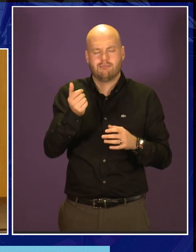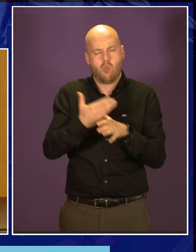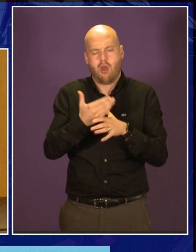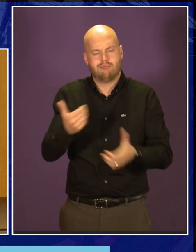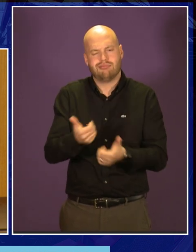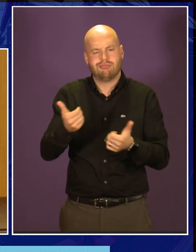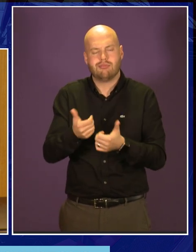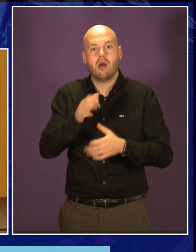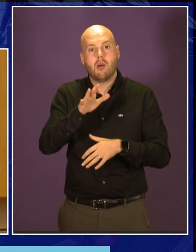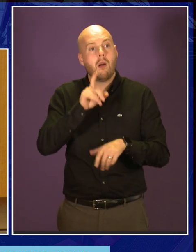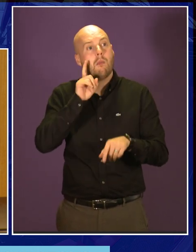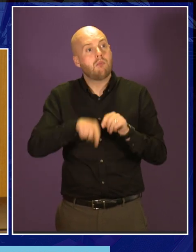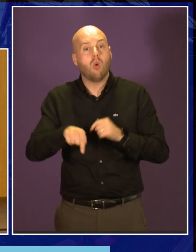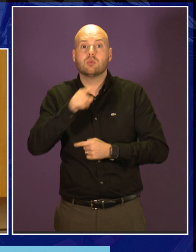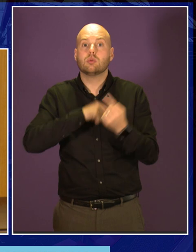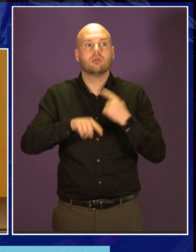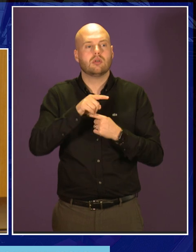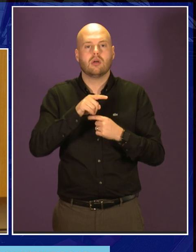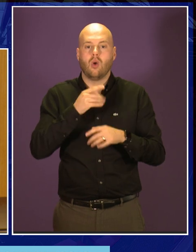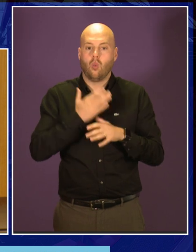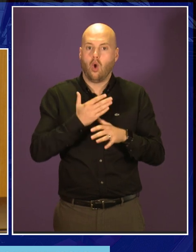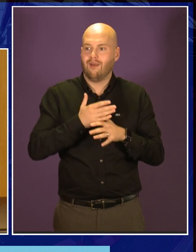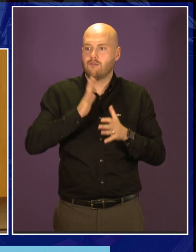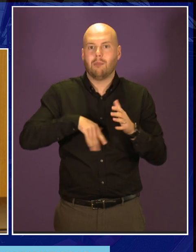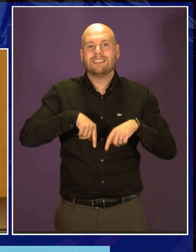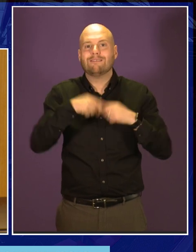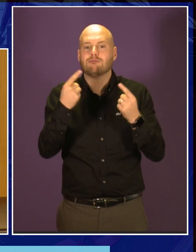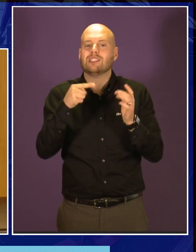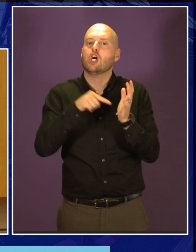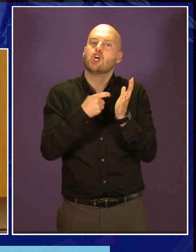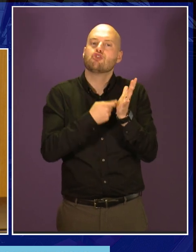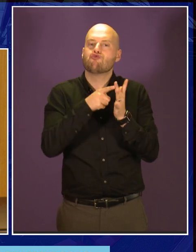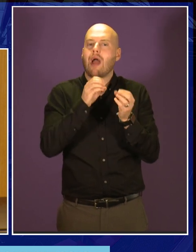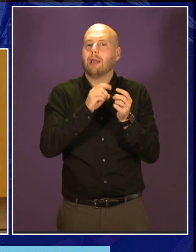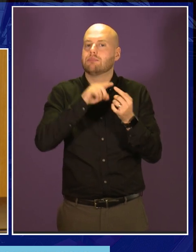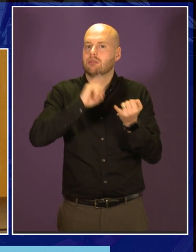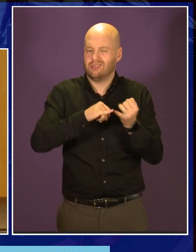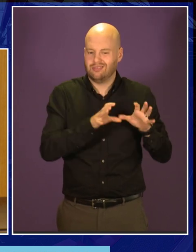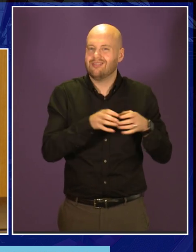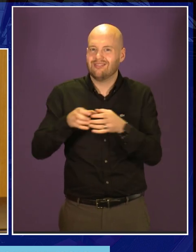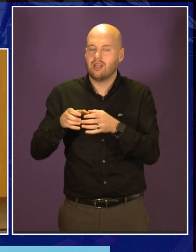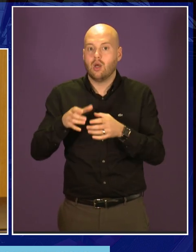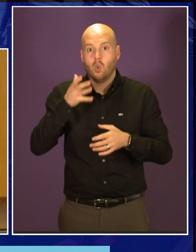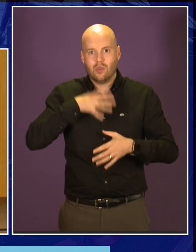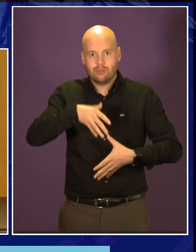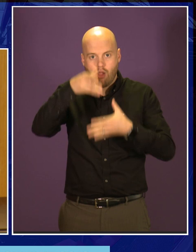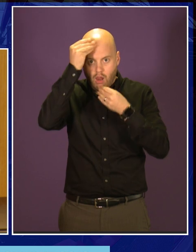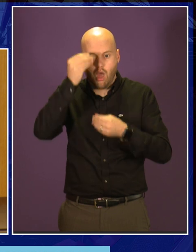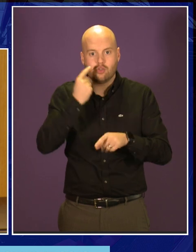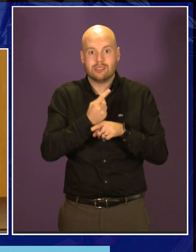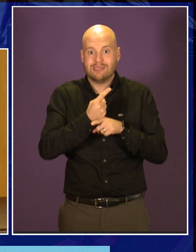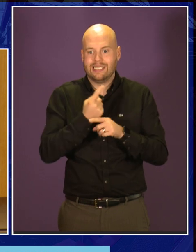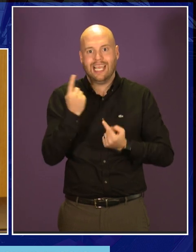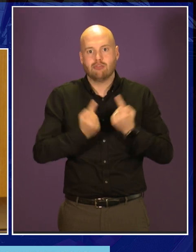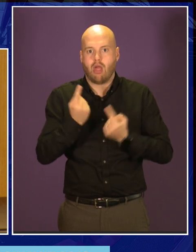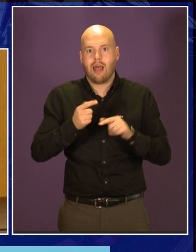people working in these different fields come from different tribes, and they need to learn to speak each other's languages to work together more effectively for